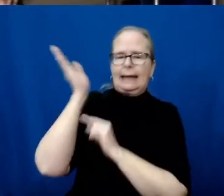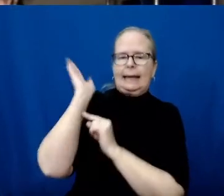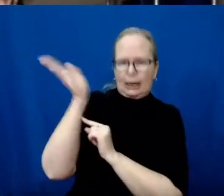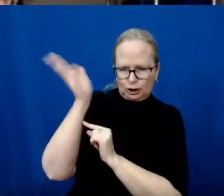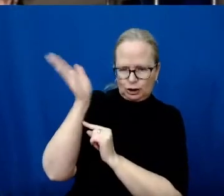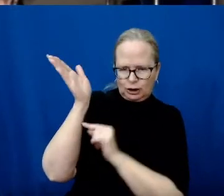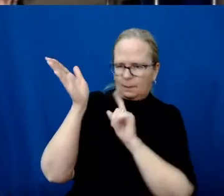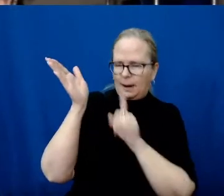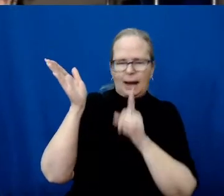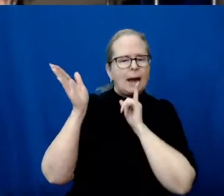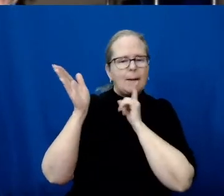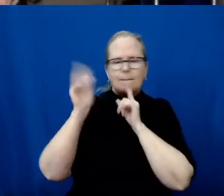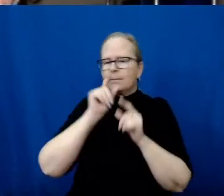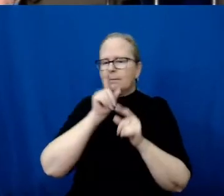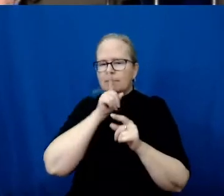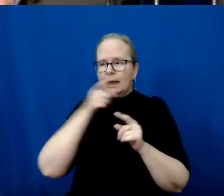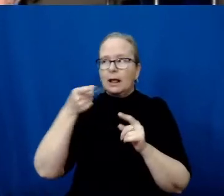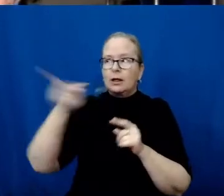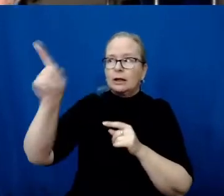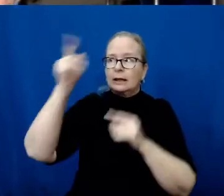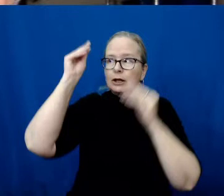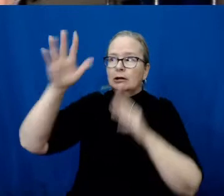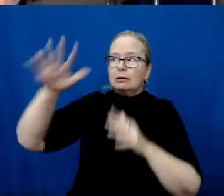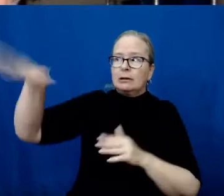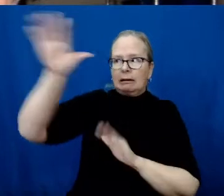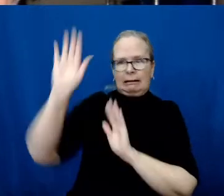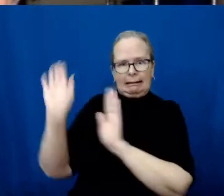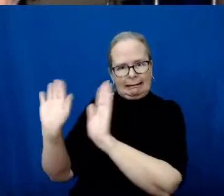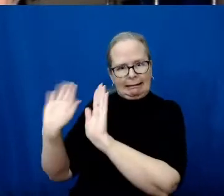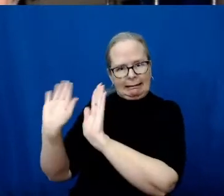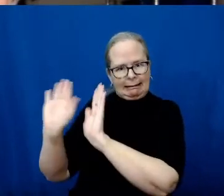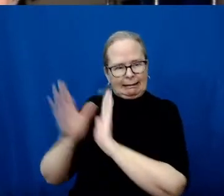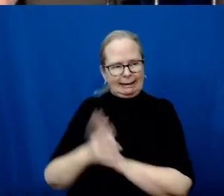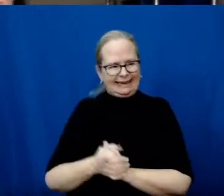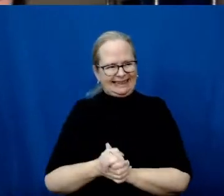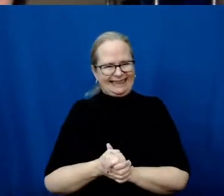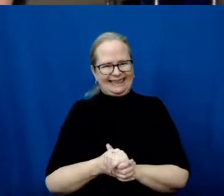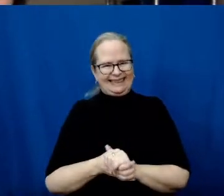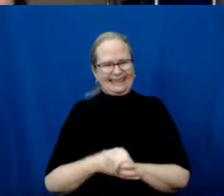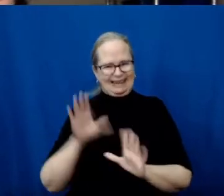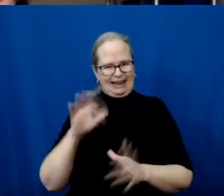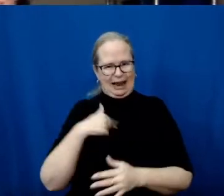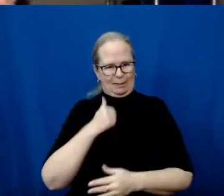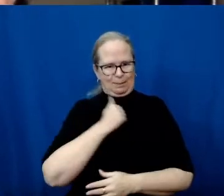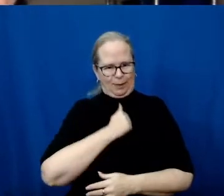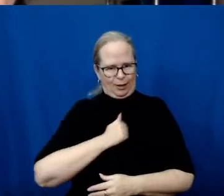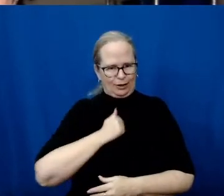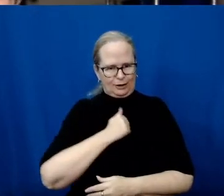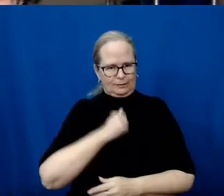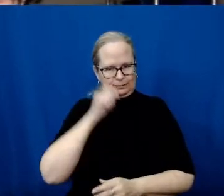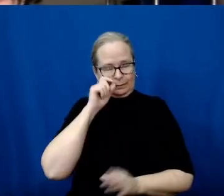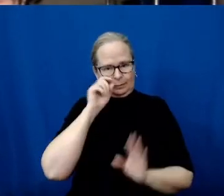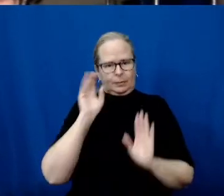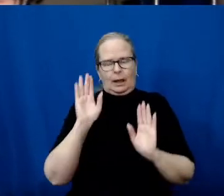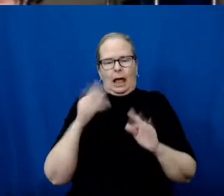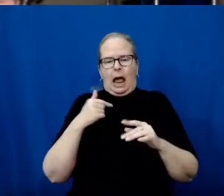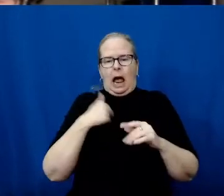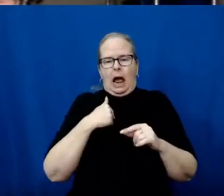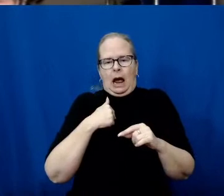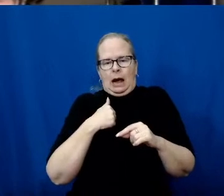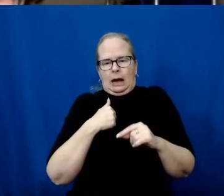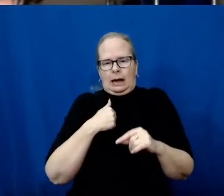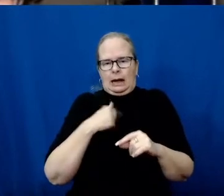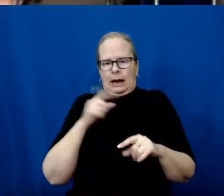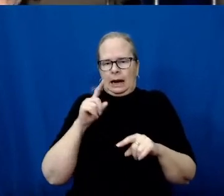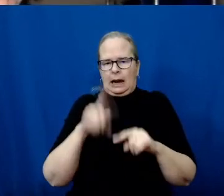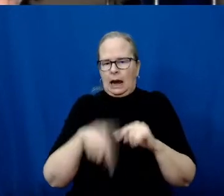My apologies probably for my lack of ability to read over my fangirling of aerosolism. I don't know, because I can see right in front of me on